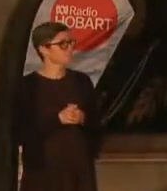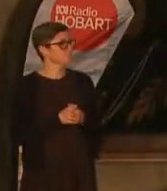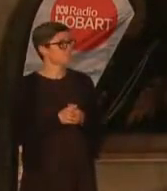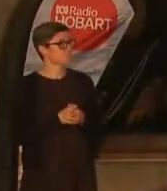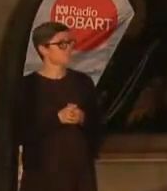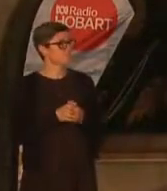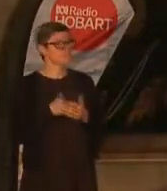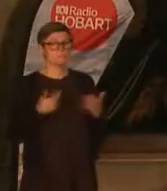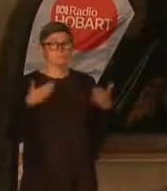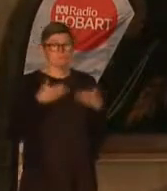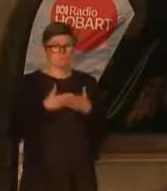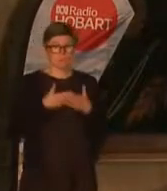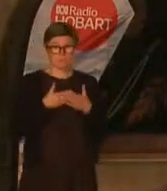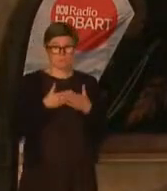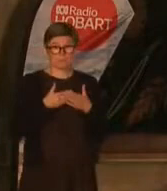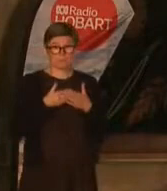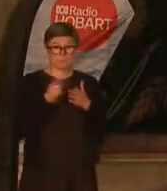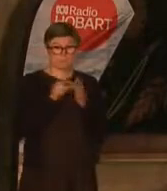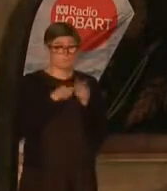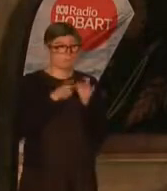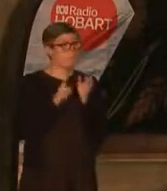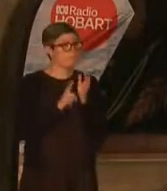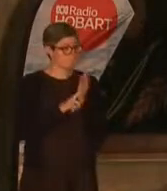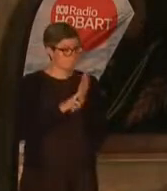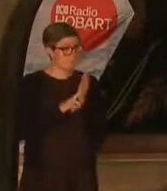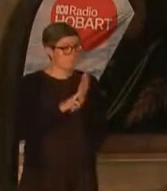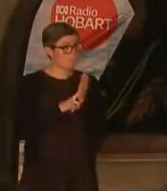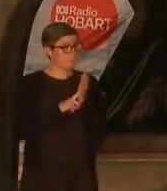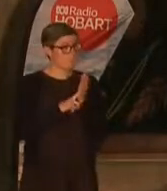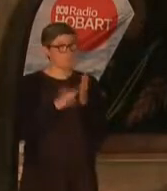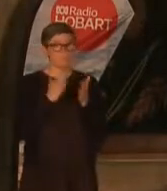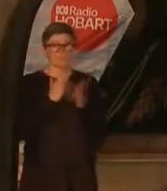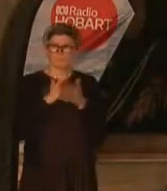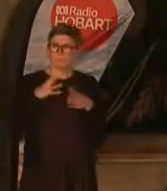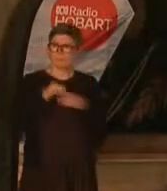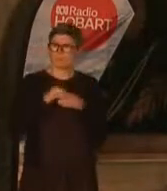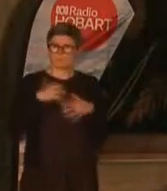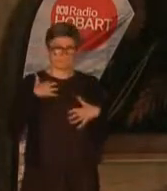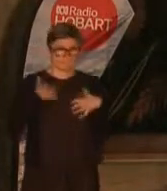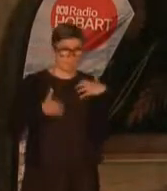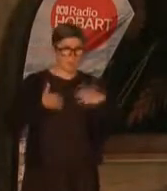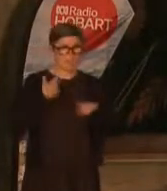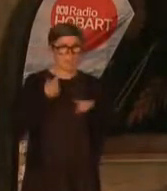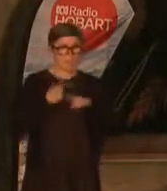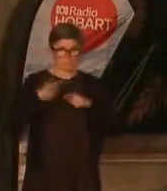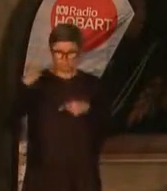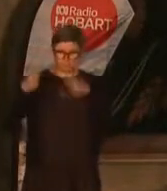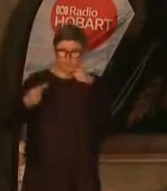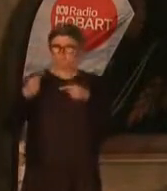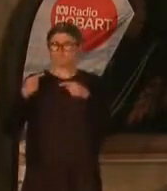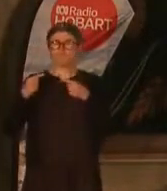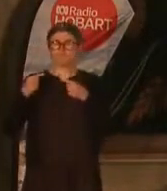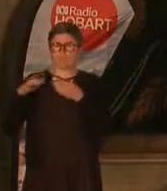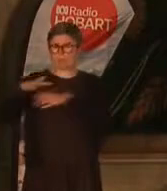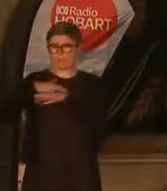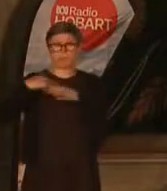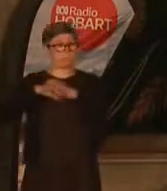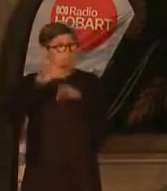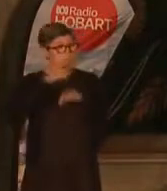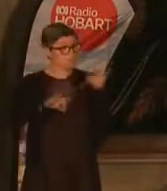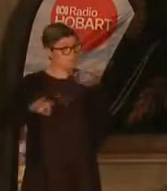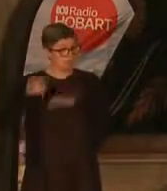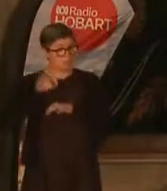Tonight's session embodies one of the most exciting and controversial frontiers in science globally today,